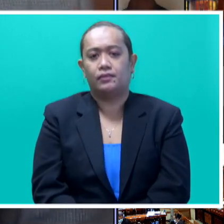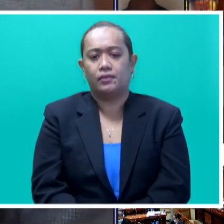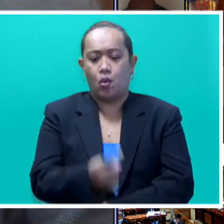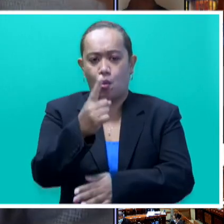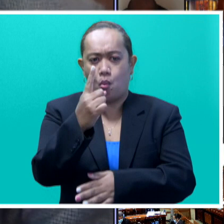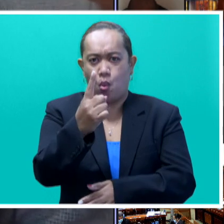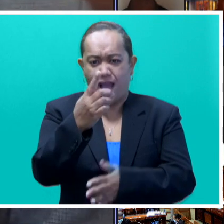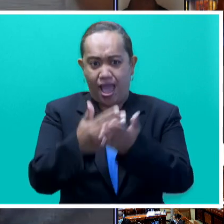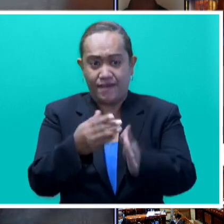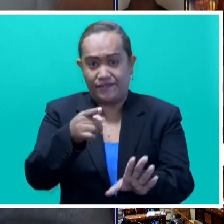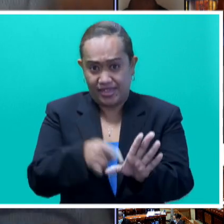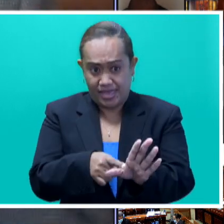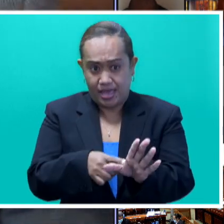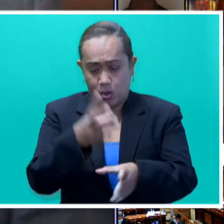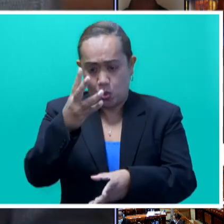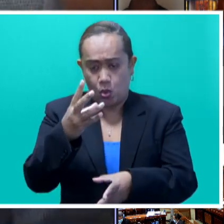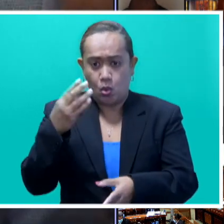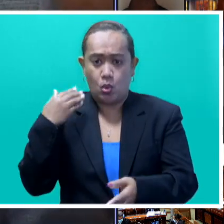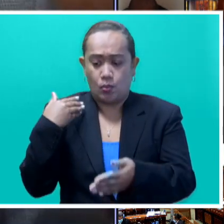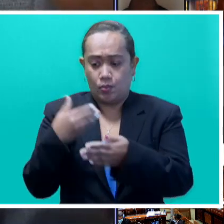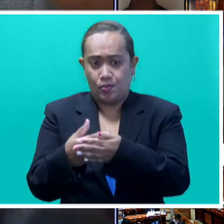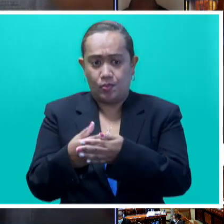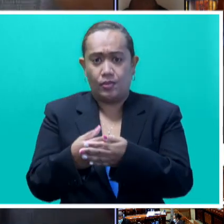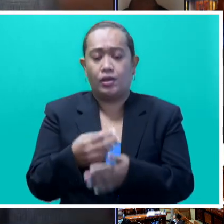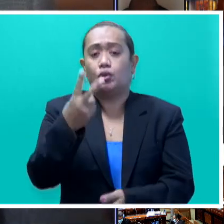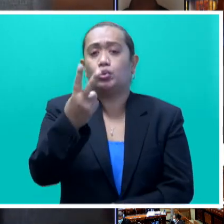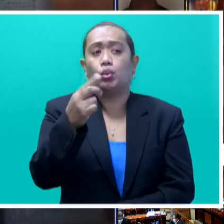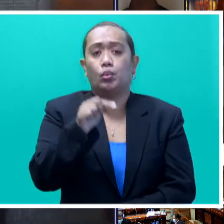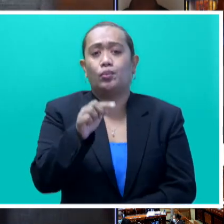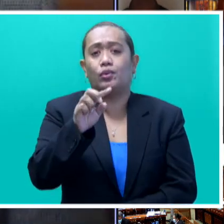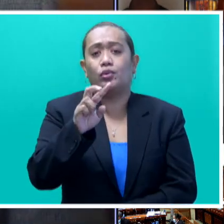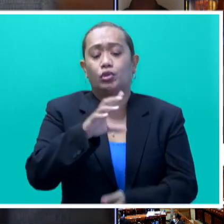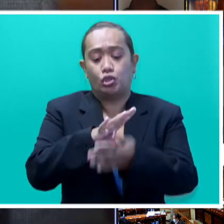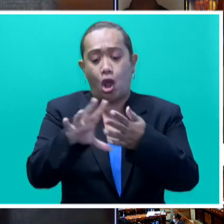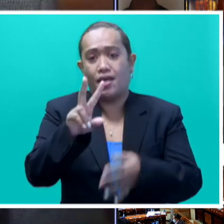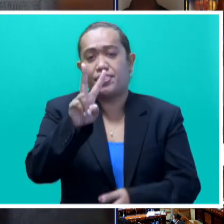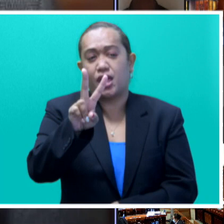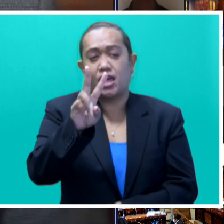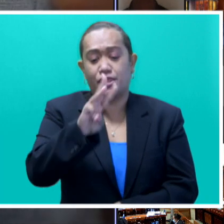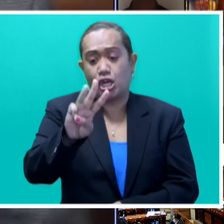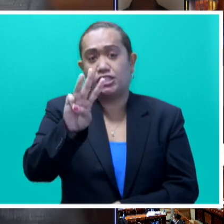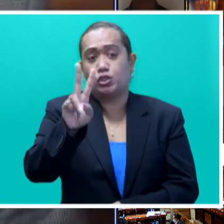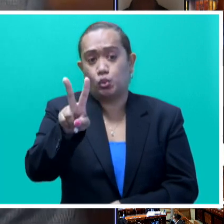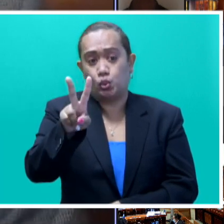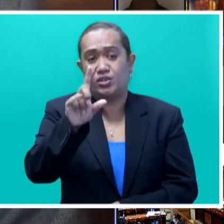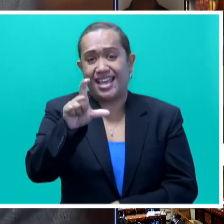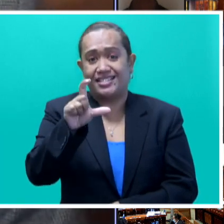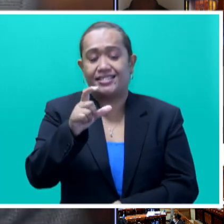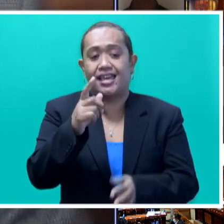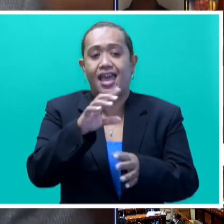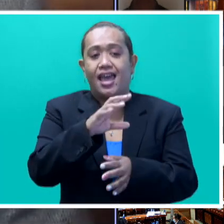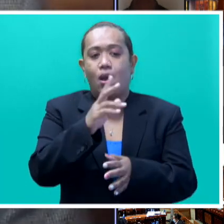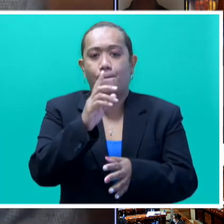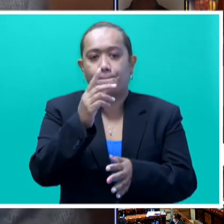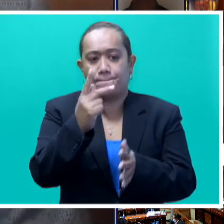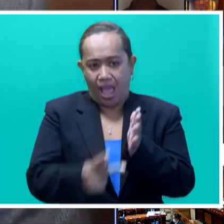1.5 years, the new wage rate of $2.32 was adjusted and came into force from 1st of